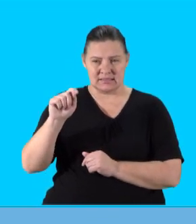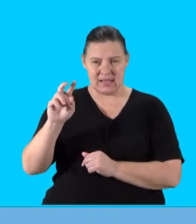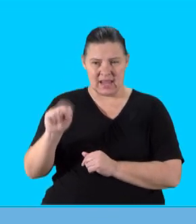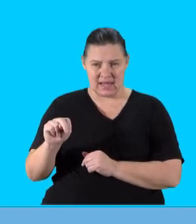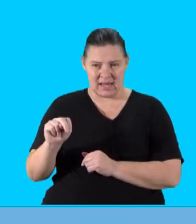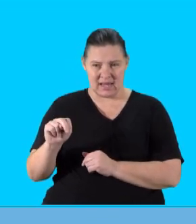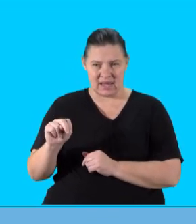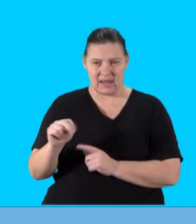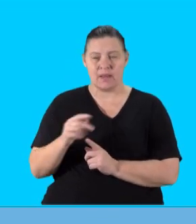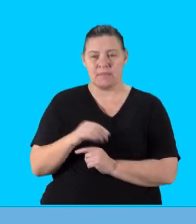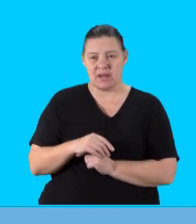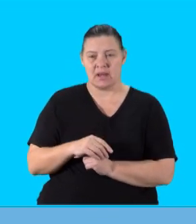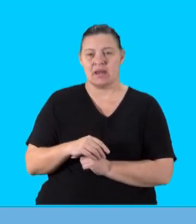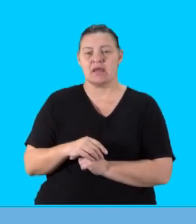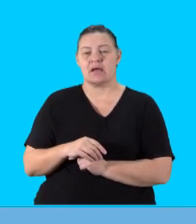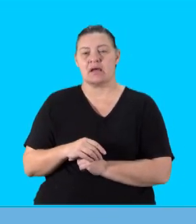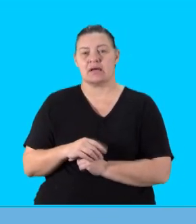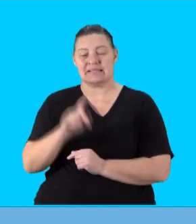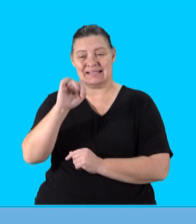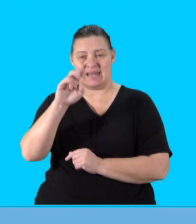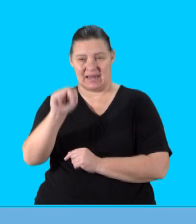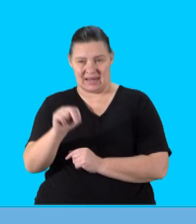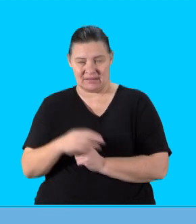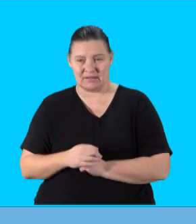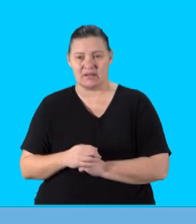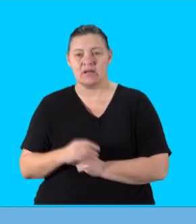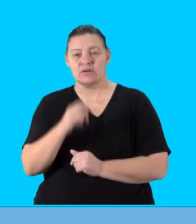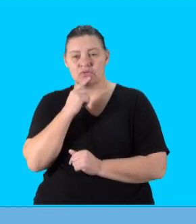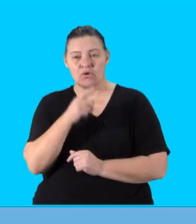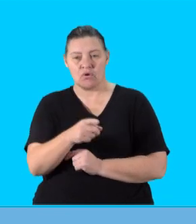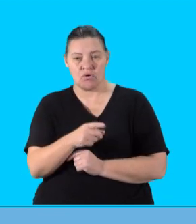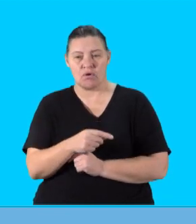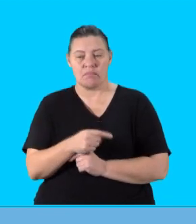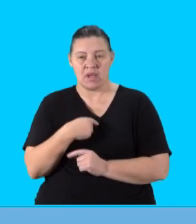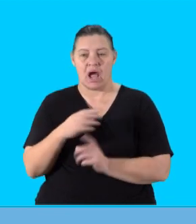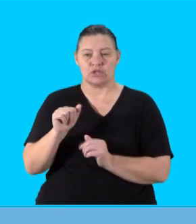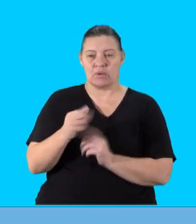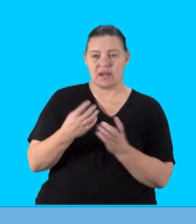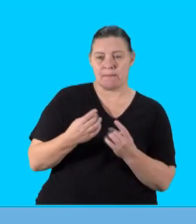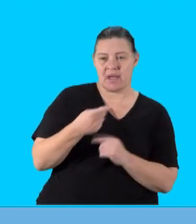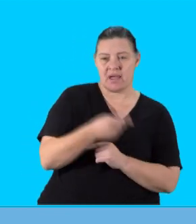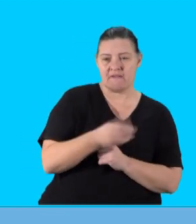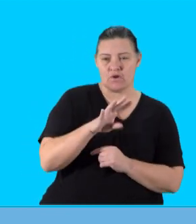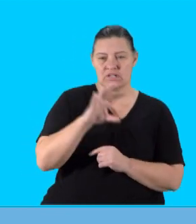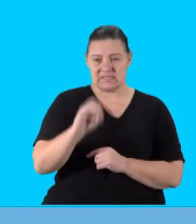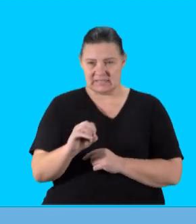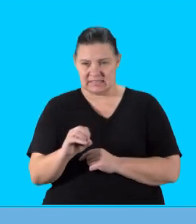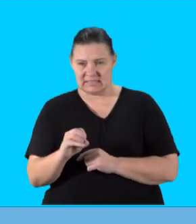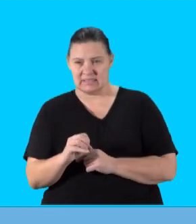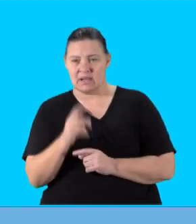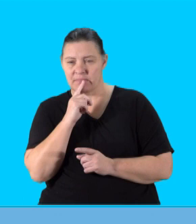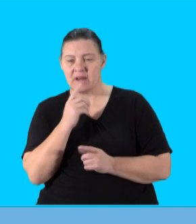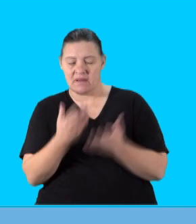My atomic number is 40, and I have 20 neutrons, and I am found in your teeth and bones. So we're given that the atomic mass of